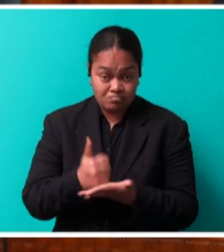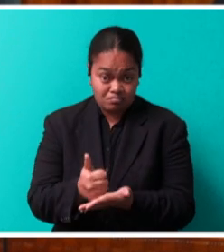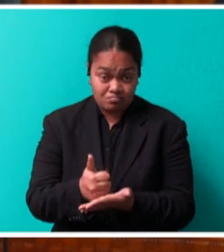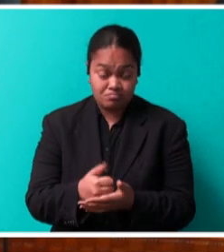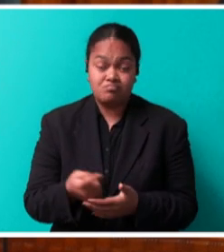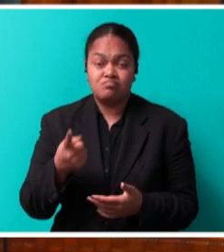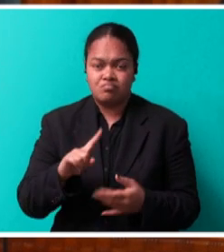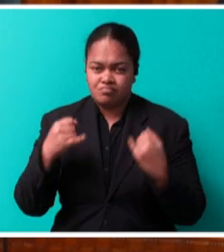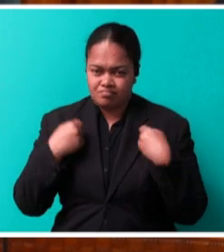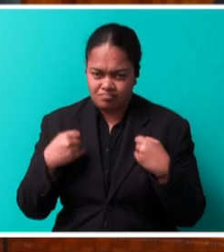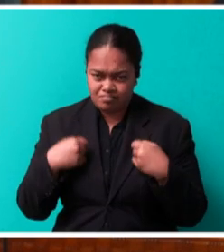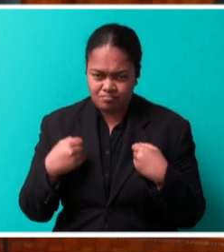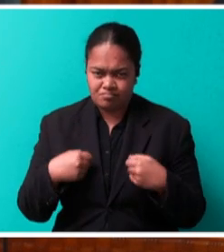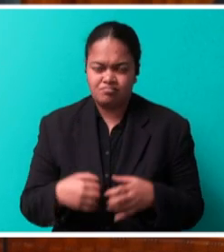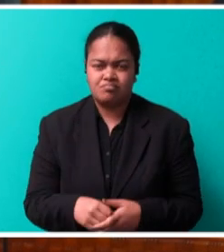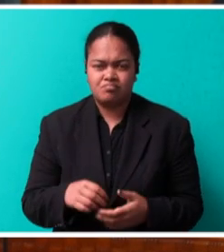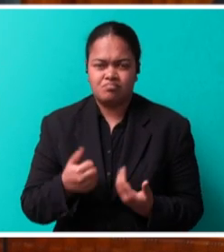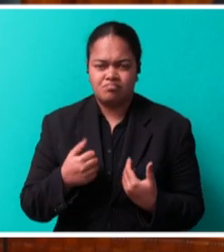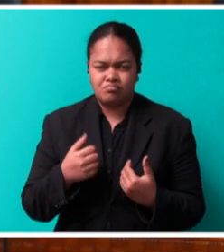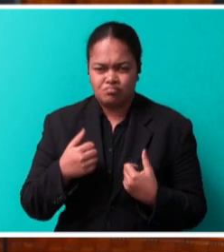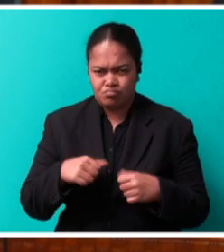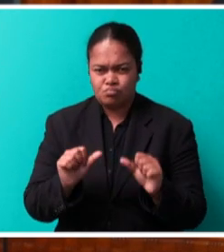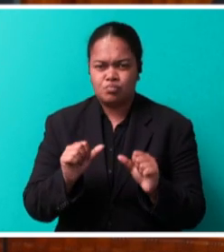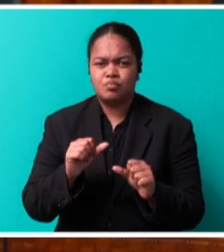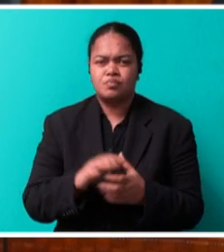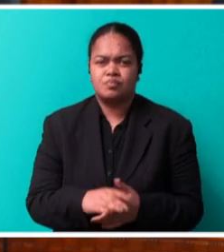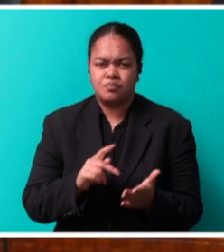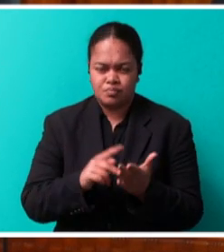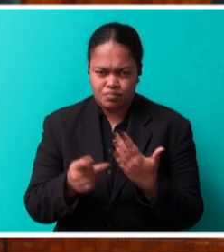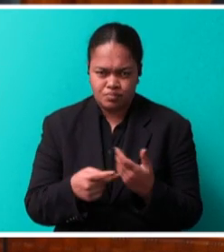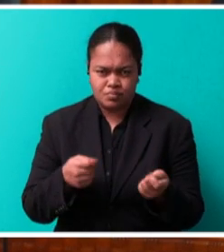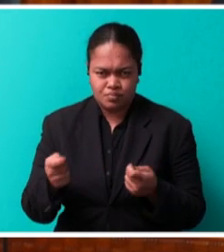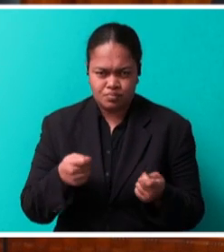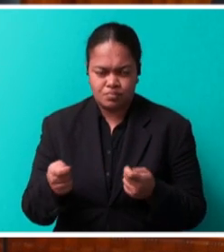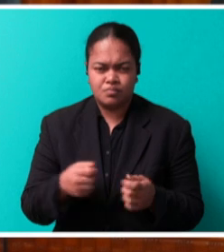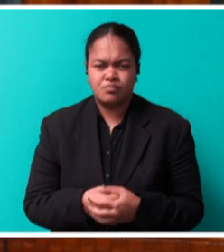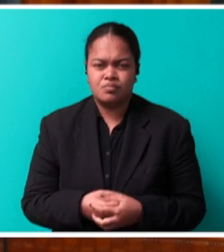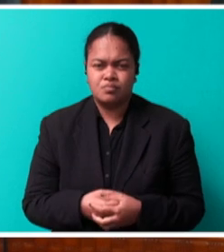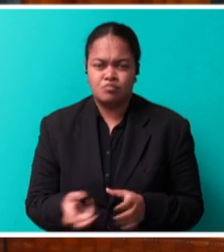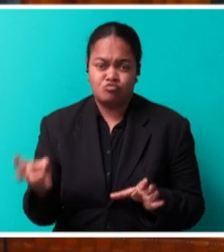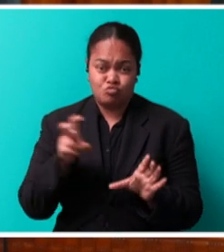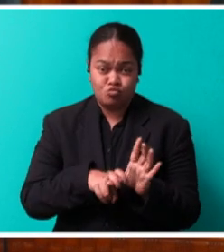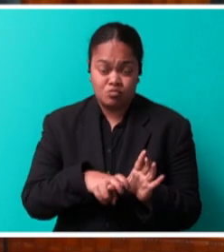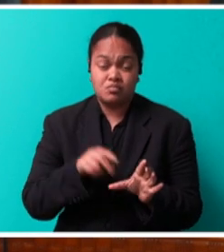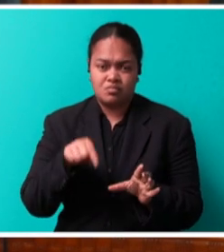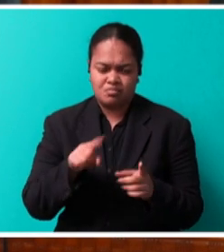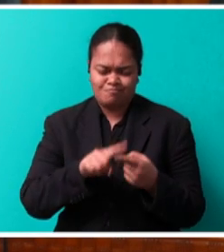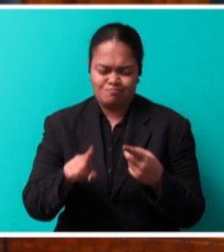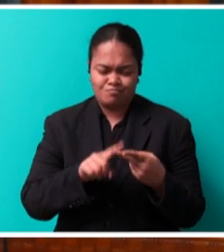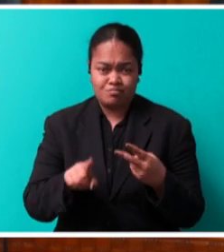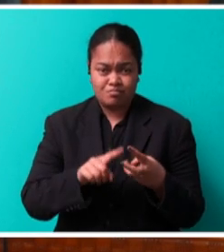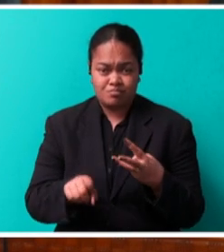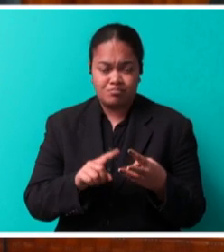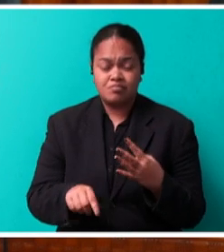the implementation progress, firstly, project management unit recruitment. This is one of the key requirements,